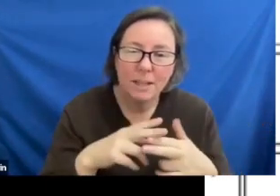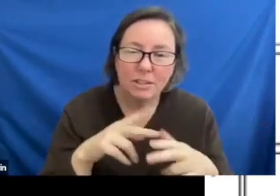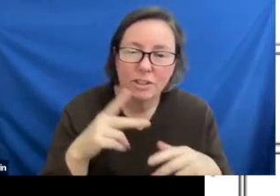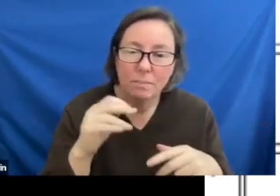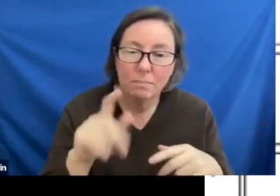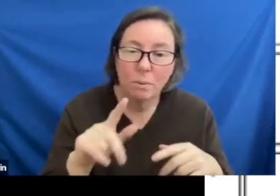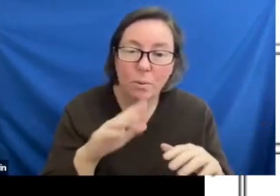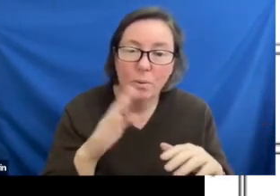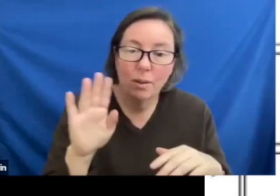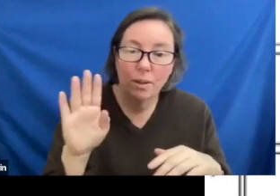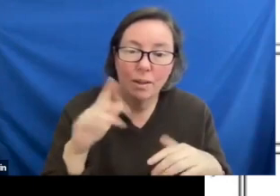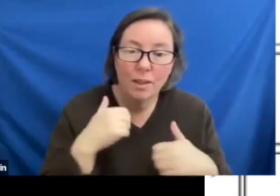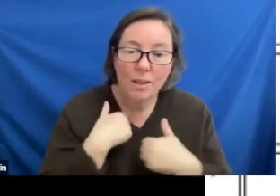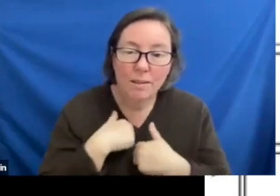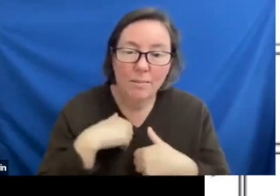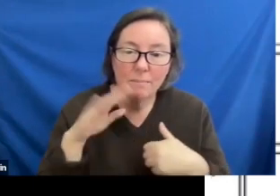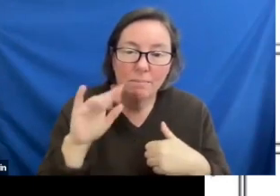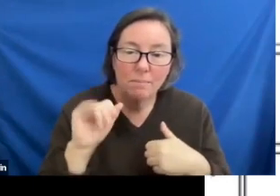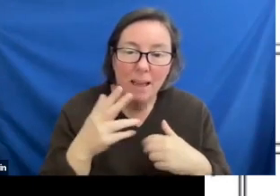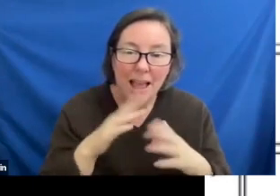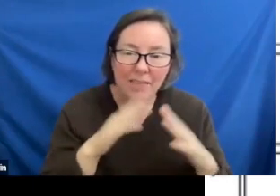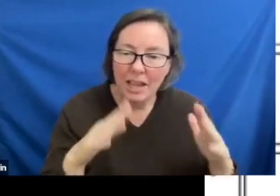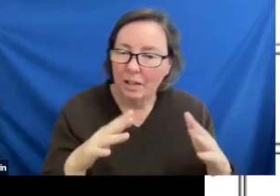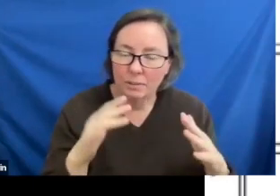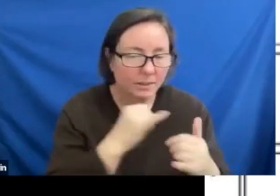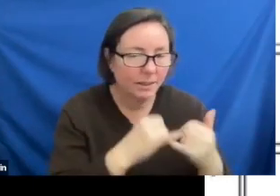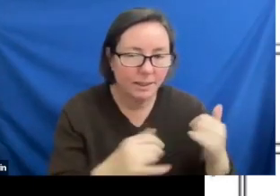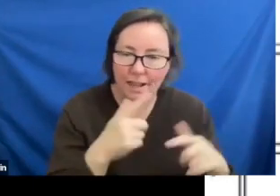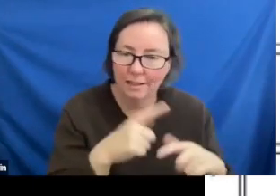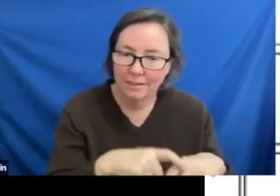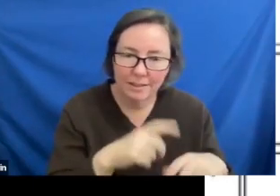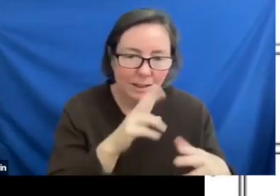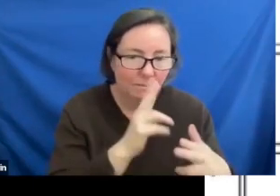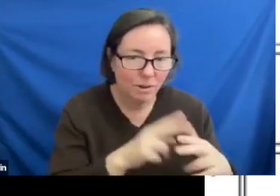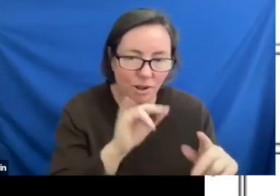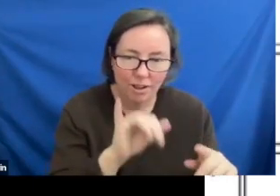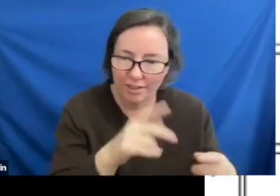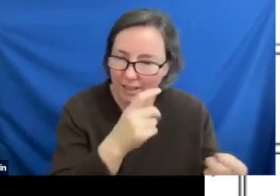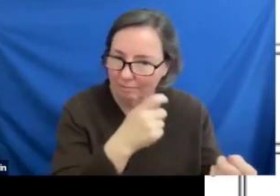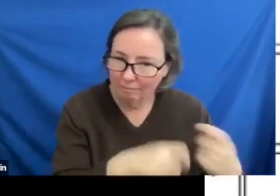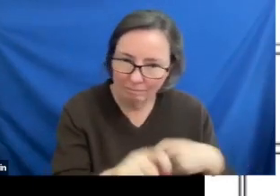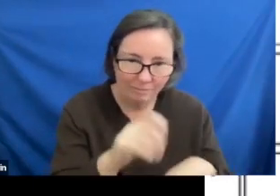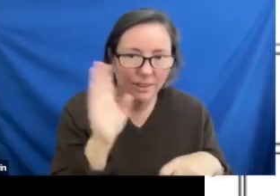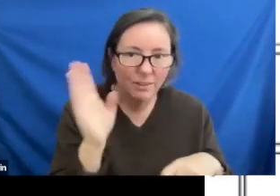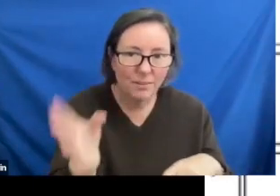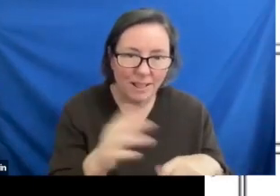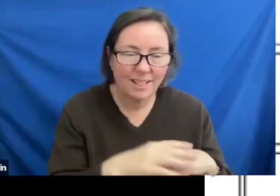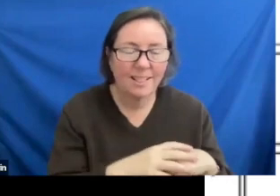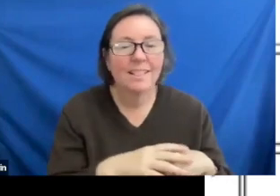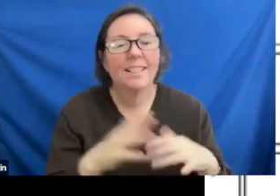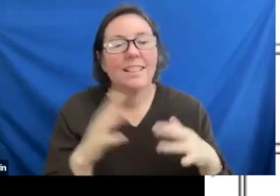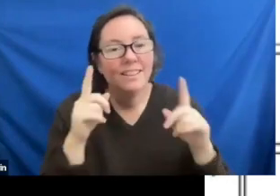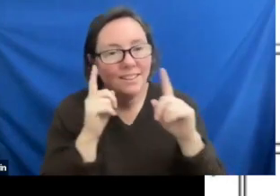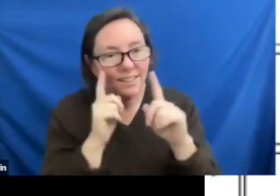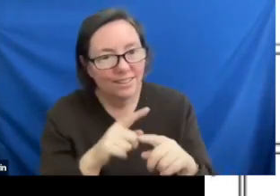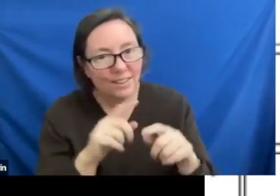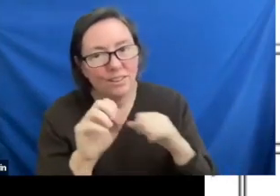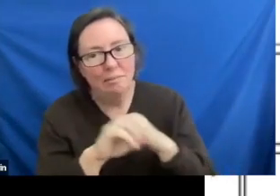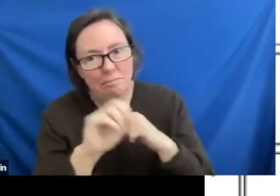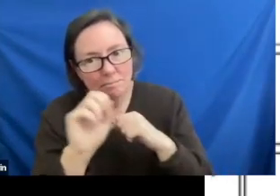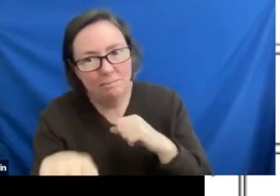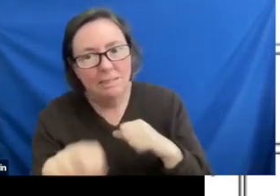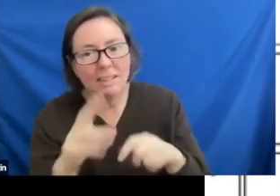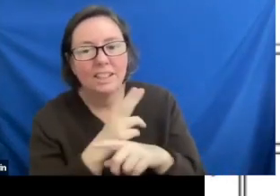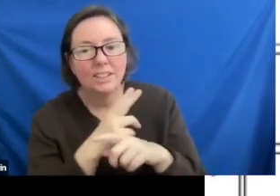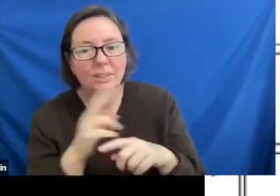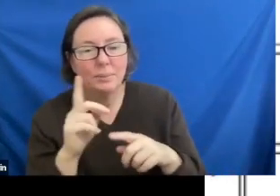refer to it as the pool bathhouse, because one of the things we're trying to do is, again, just expand on the use